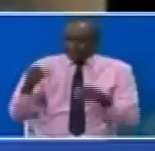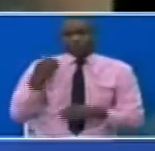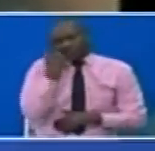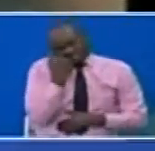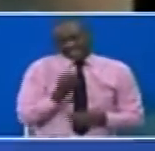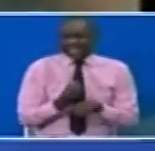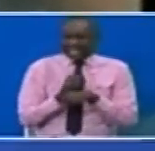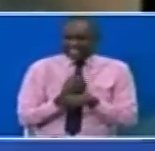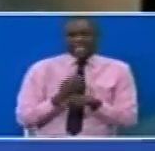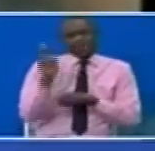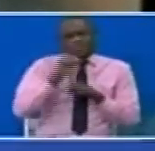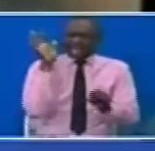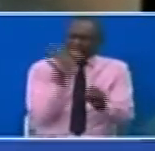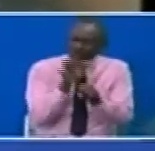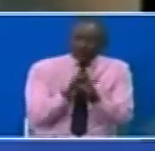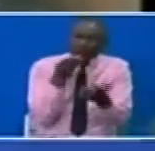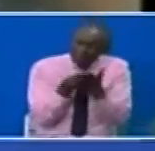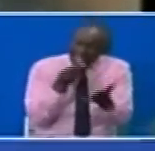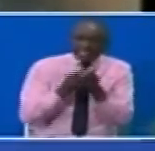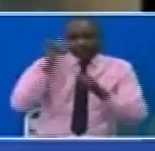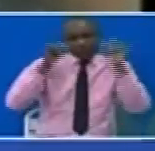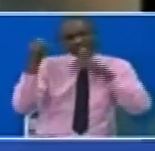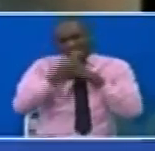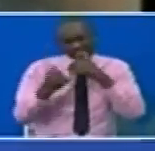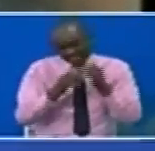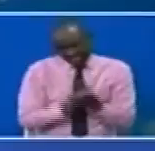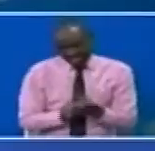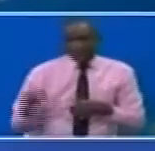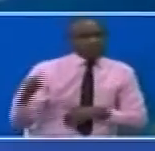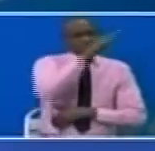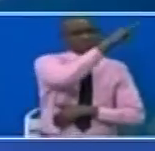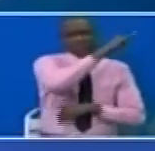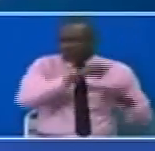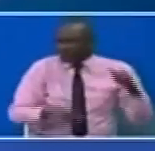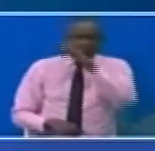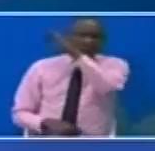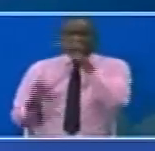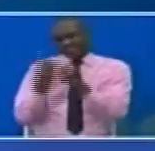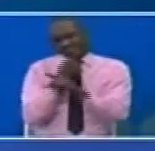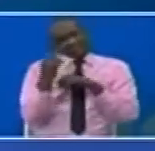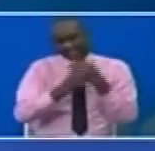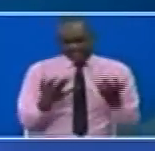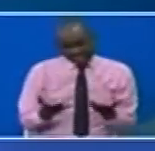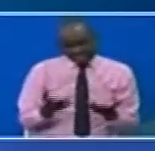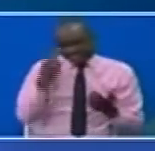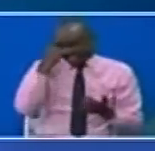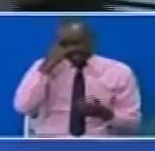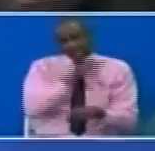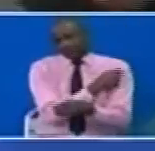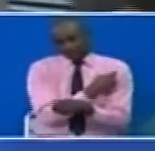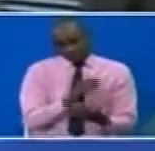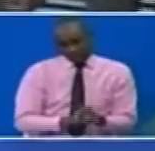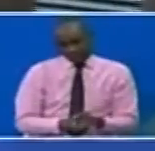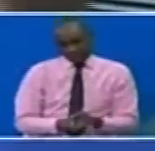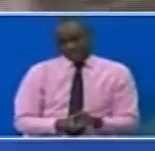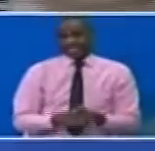have had to spend exorbitant sums of money in air tickets, accommodation and admission in Indian hospitals. Now,